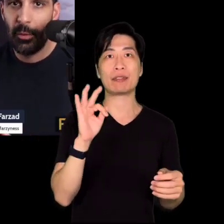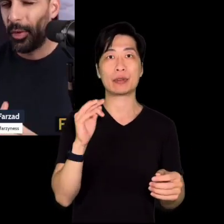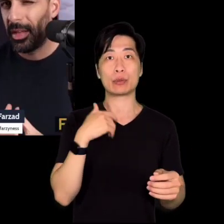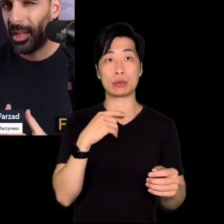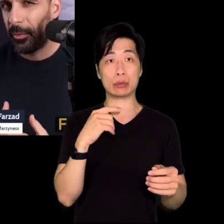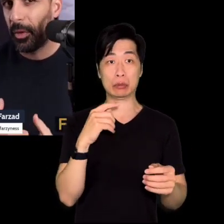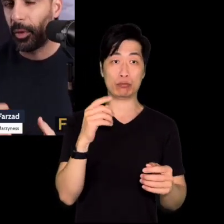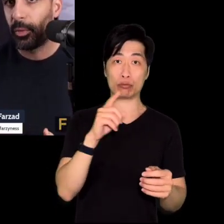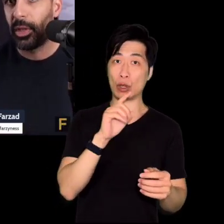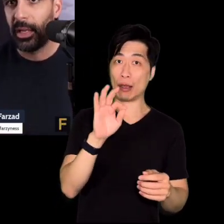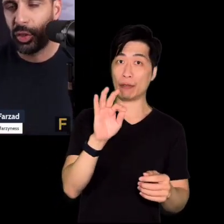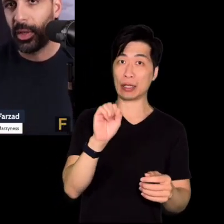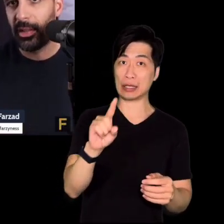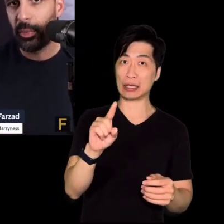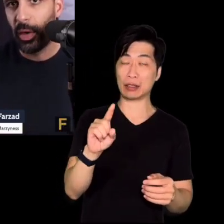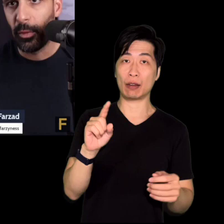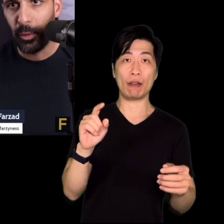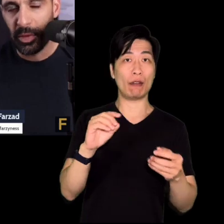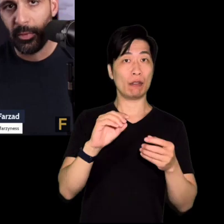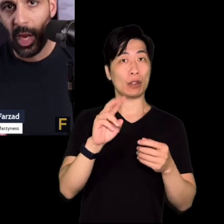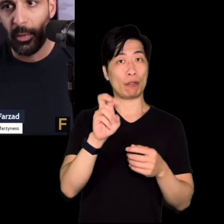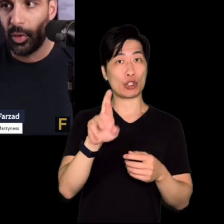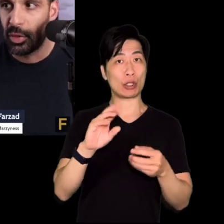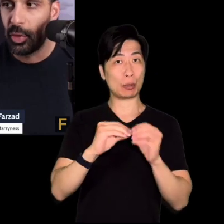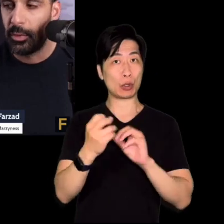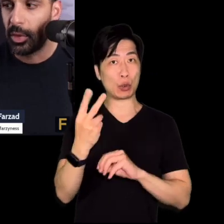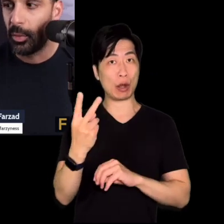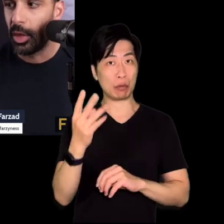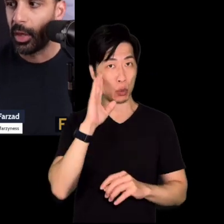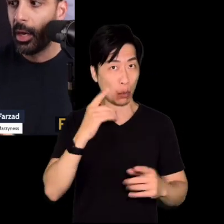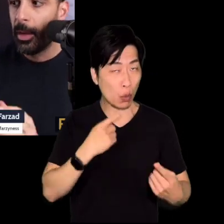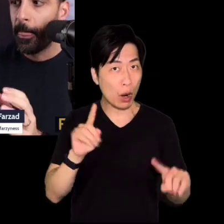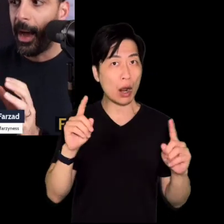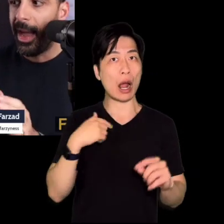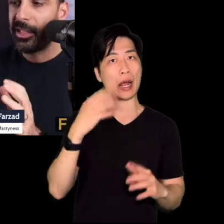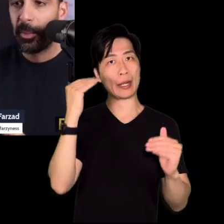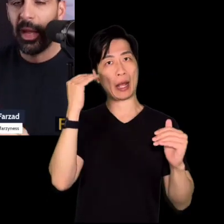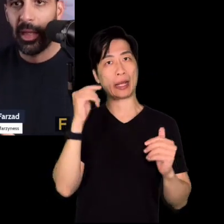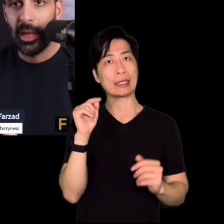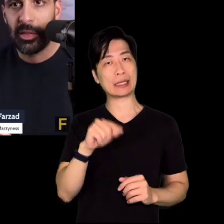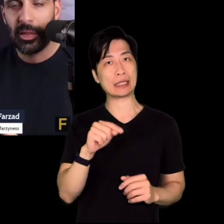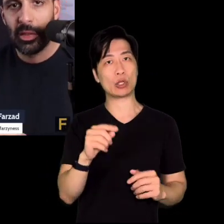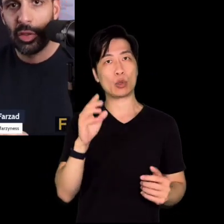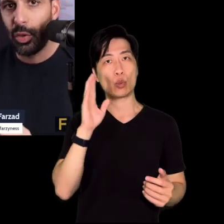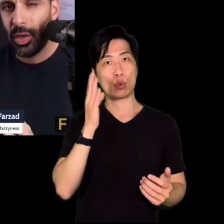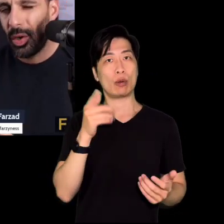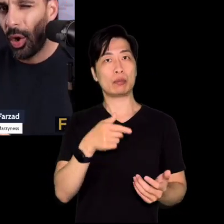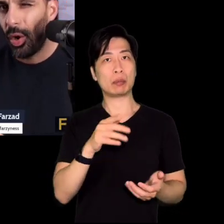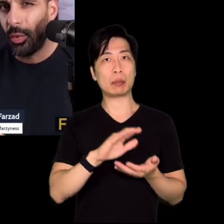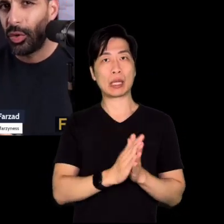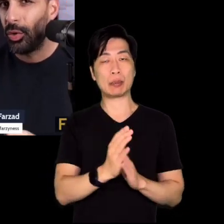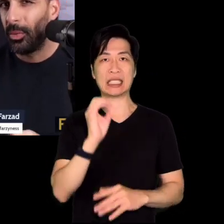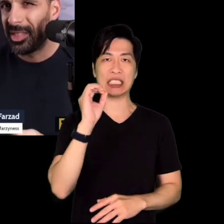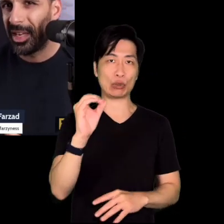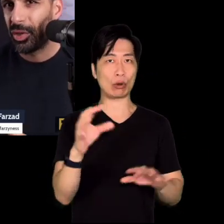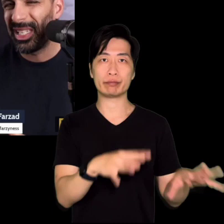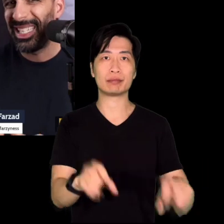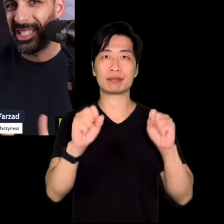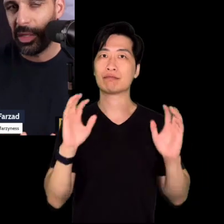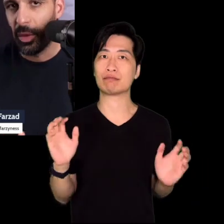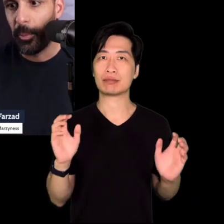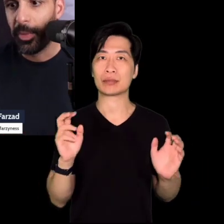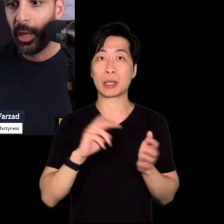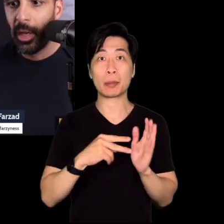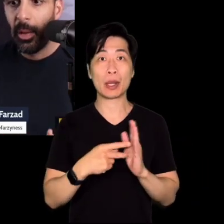this, if we're really truly at the point where full self-driving version 12 is going to work, I expect this to go to